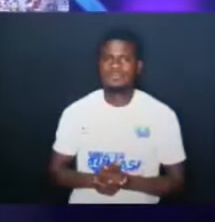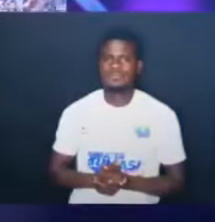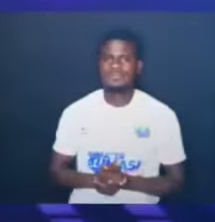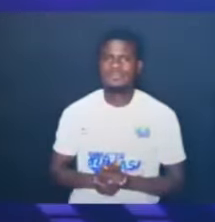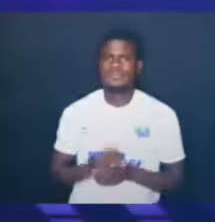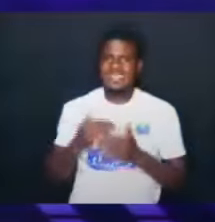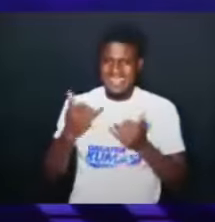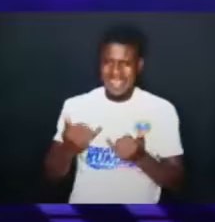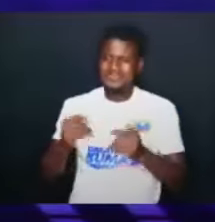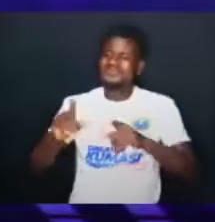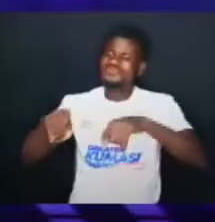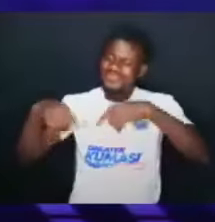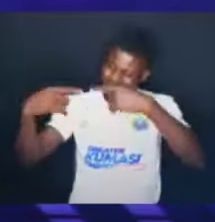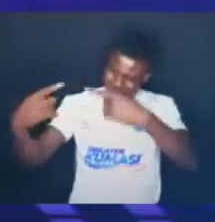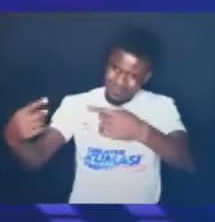Now go.